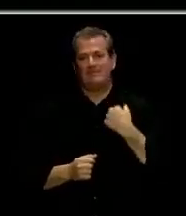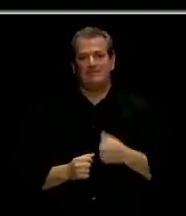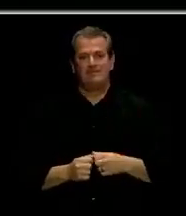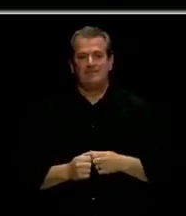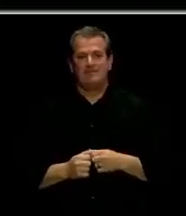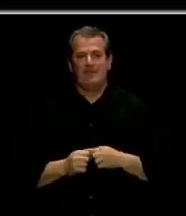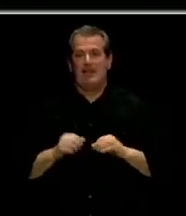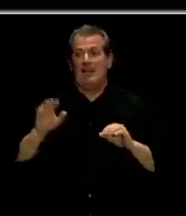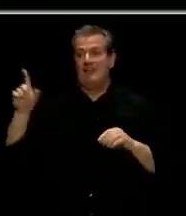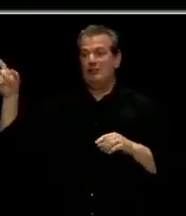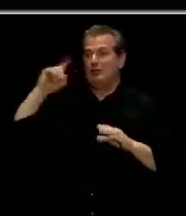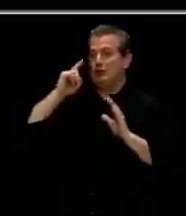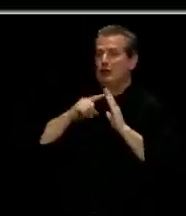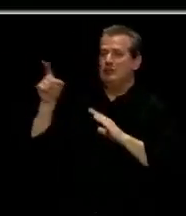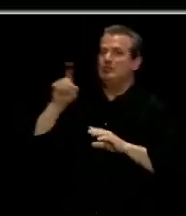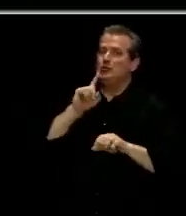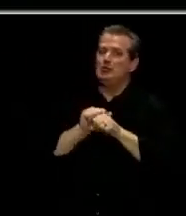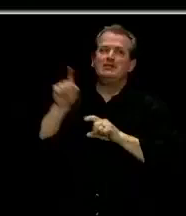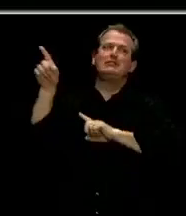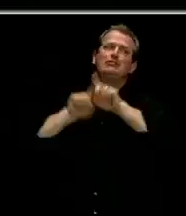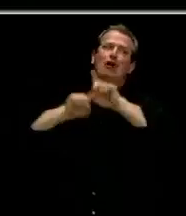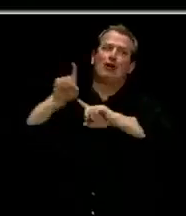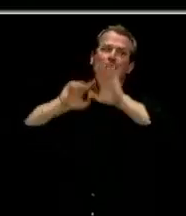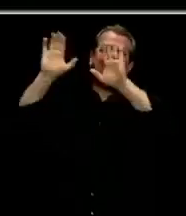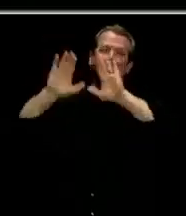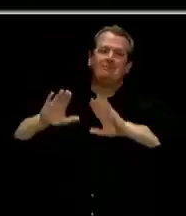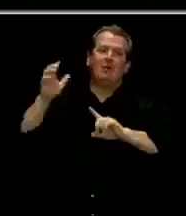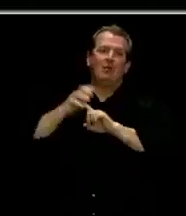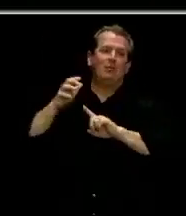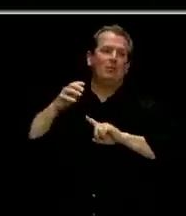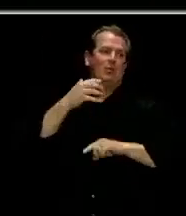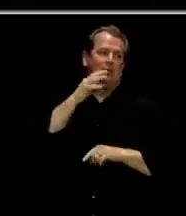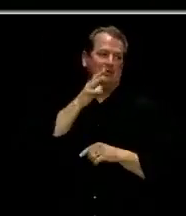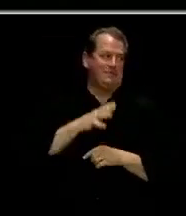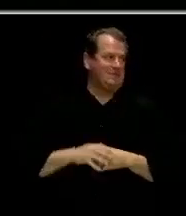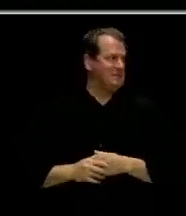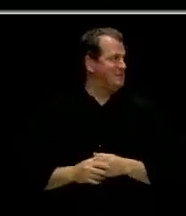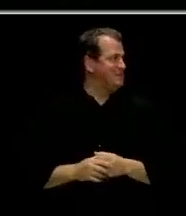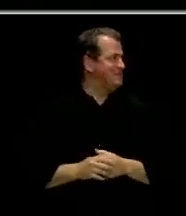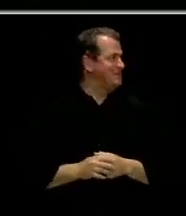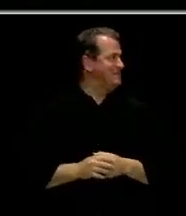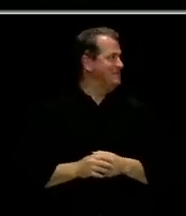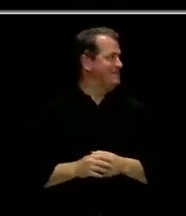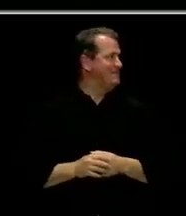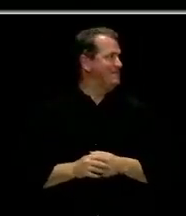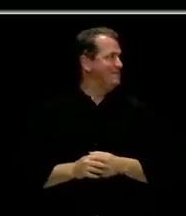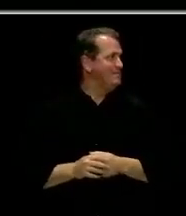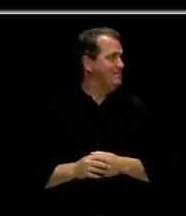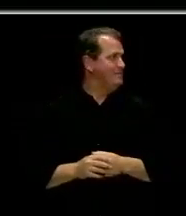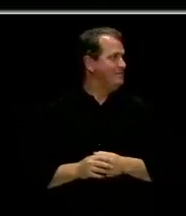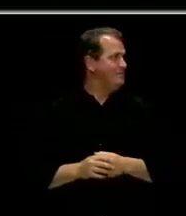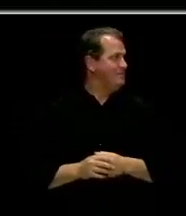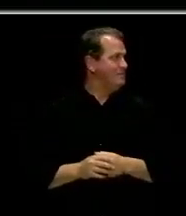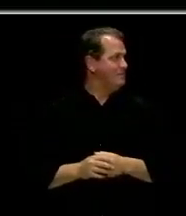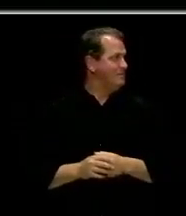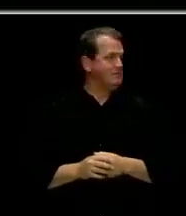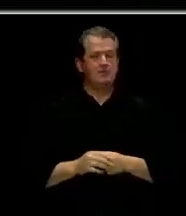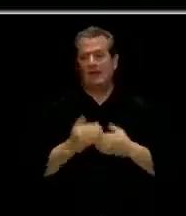As you can see, she's a real star. She really, really is. She's genuine. Nice. Thank you. Thank you